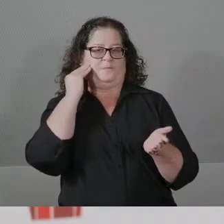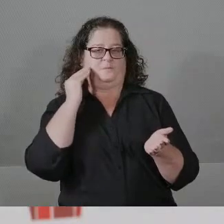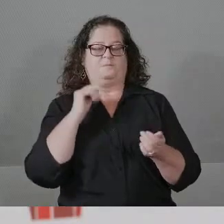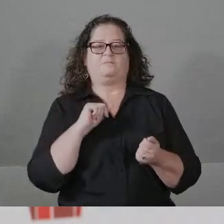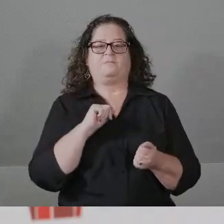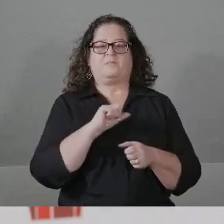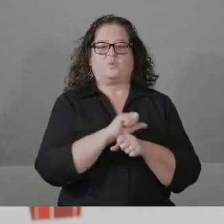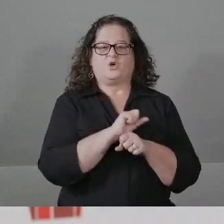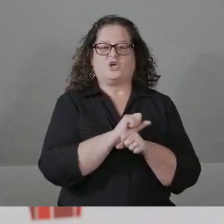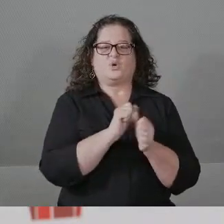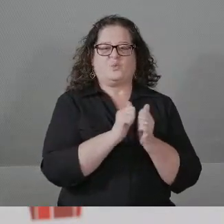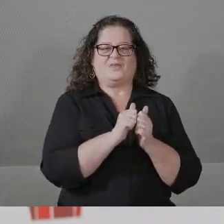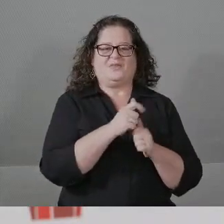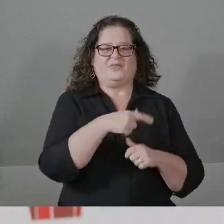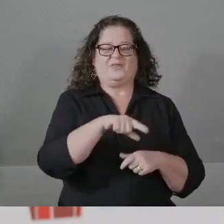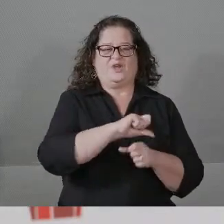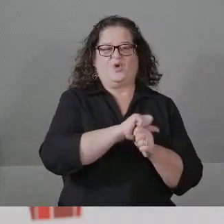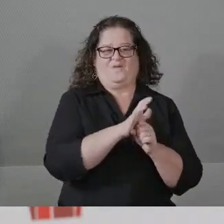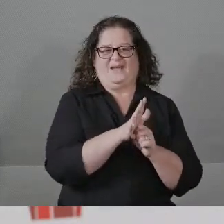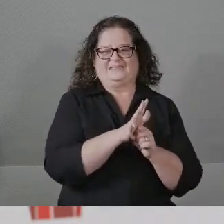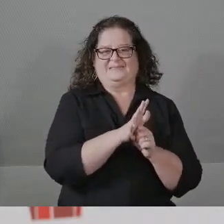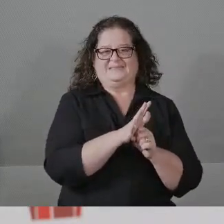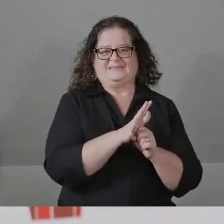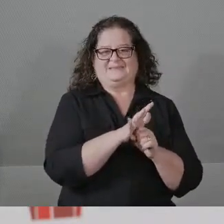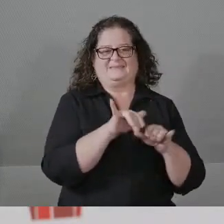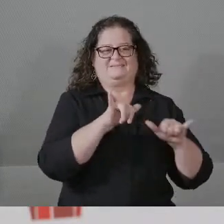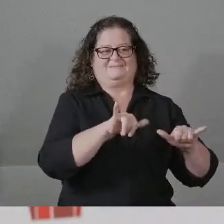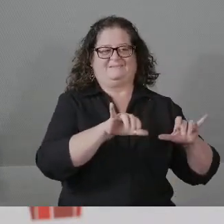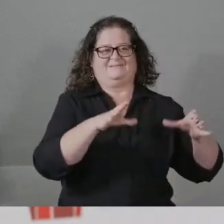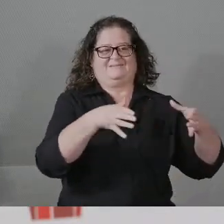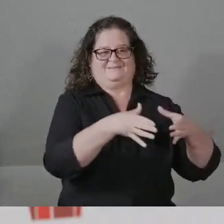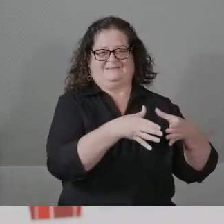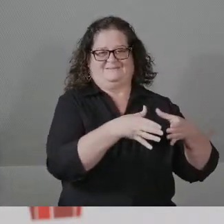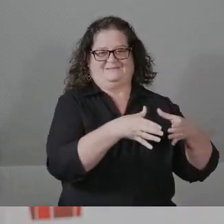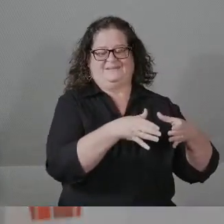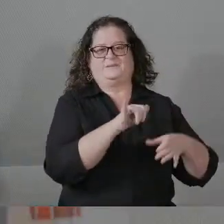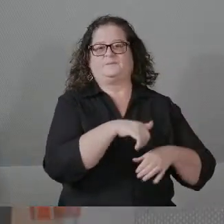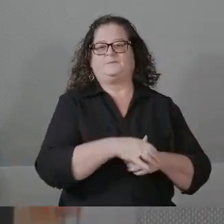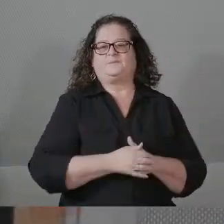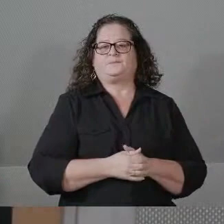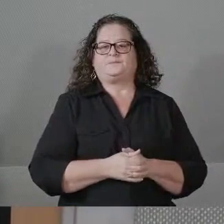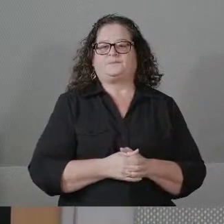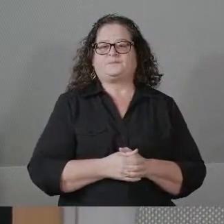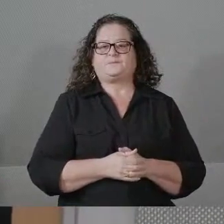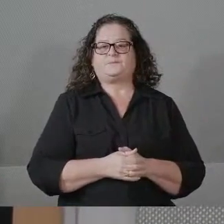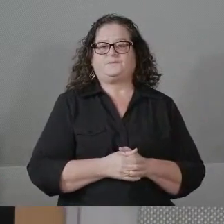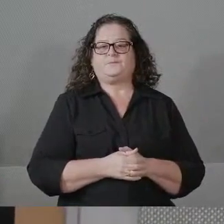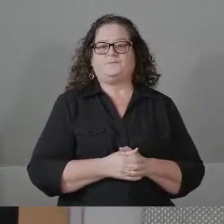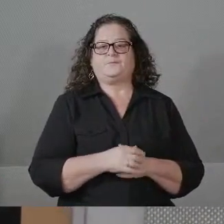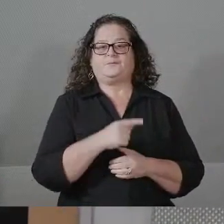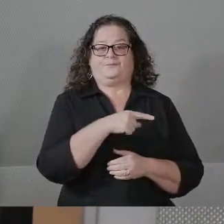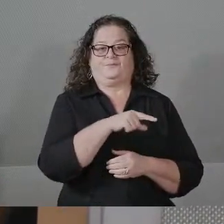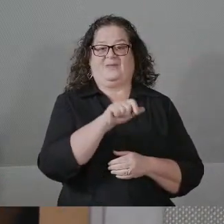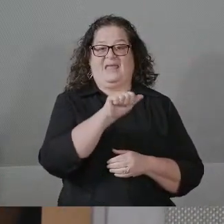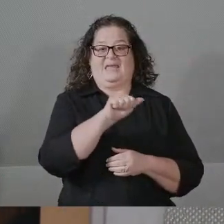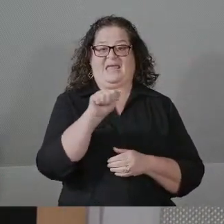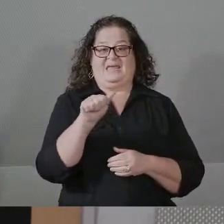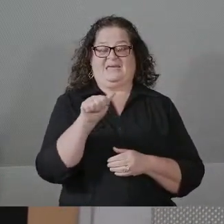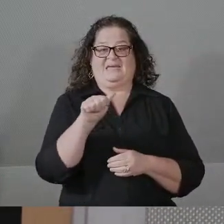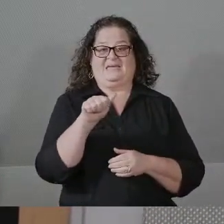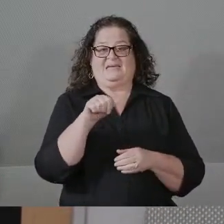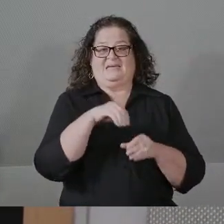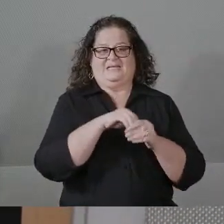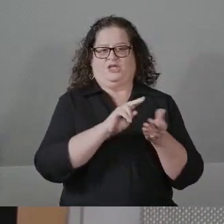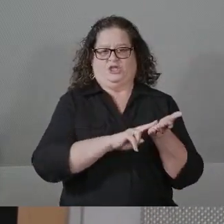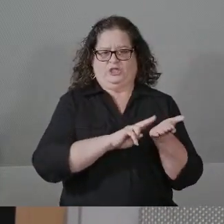COVID-19 quarantine unit at Will Springs Therapy Center. She earned an Associate of Applied Science in Nursing